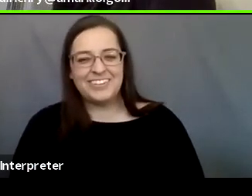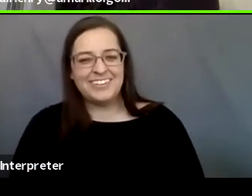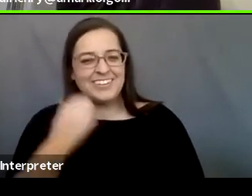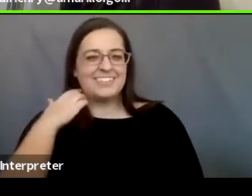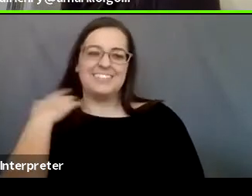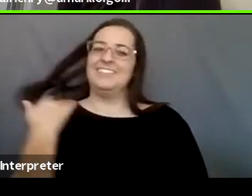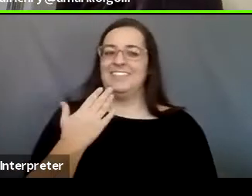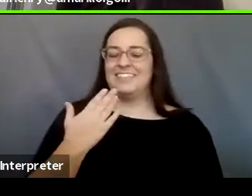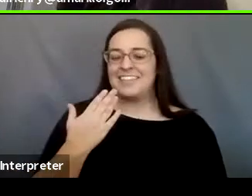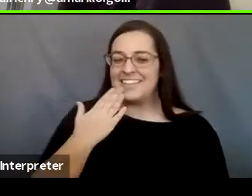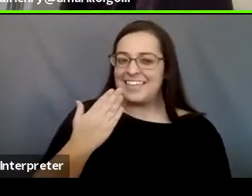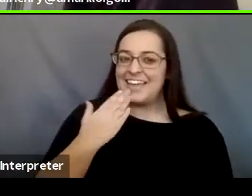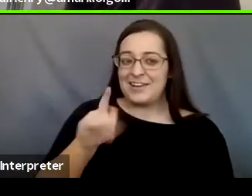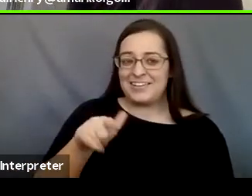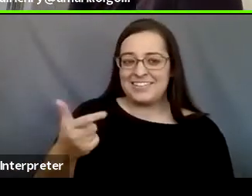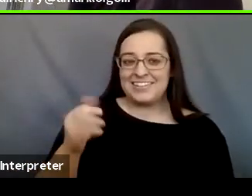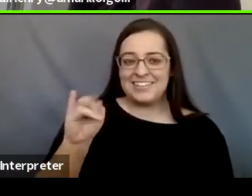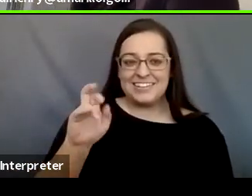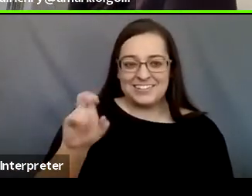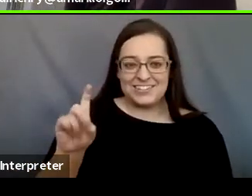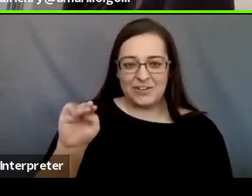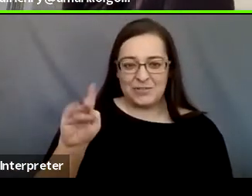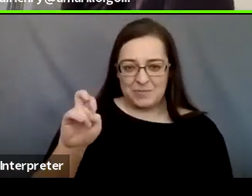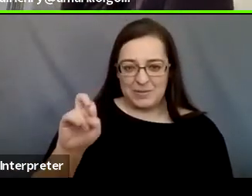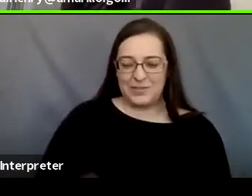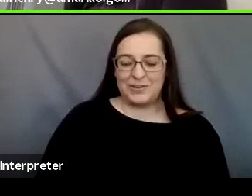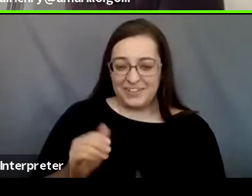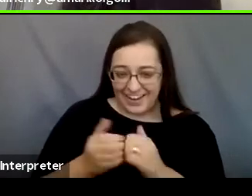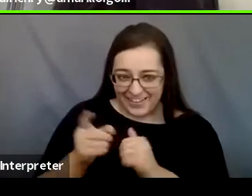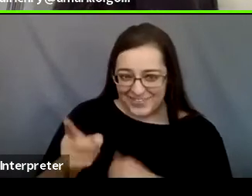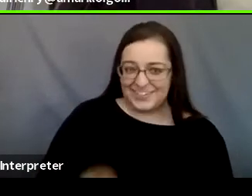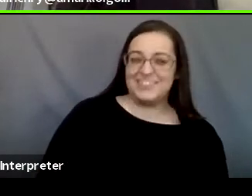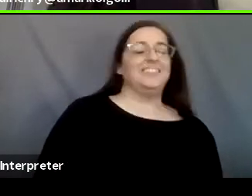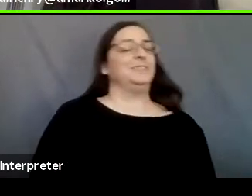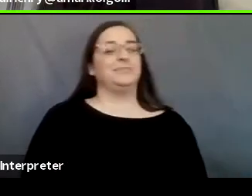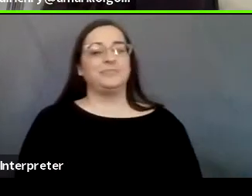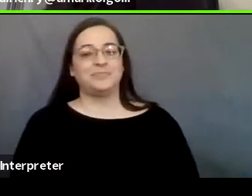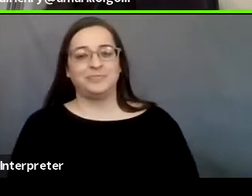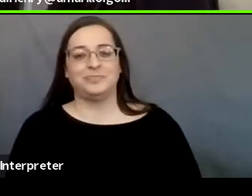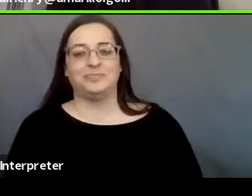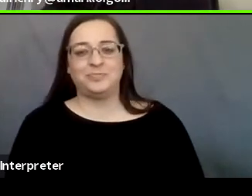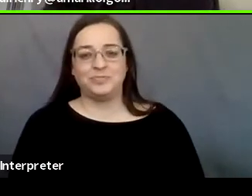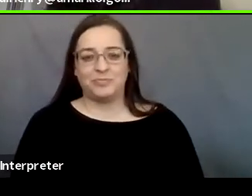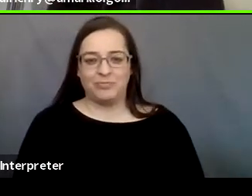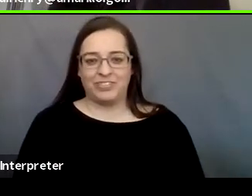Thank you, Dr. Gonzalez. But I'll turn it over to Jared Miller. Jared, how are you?